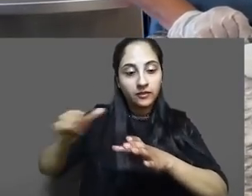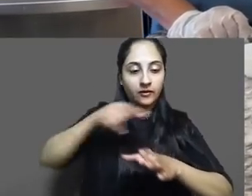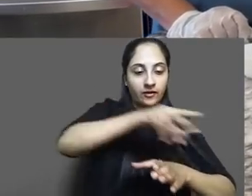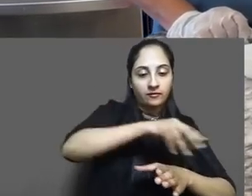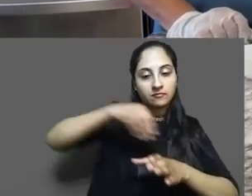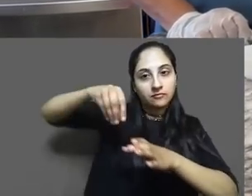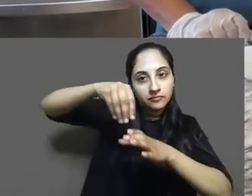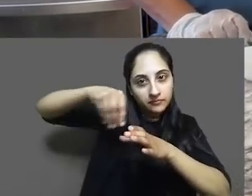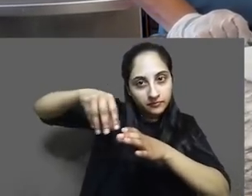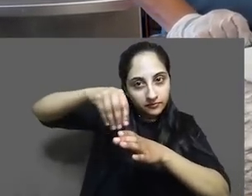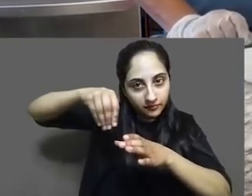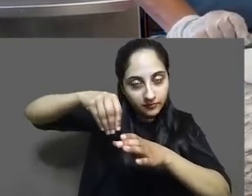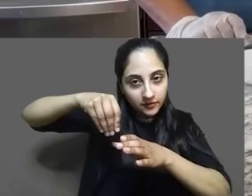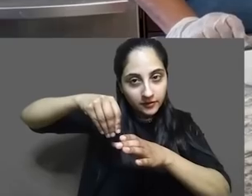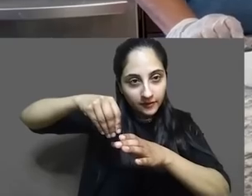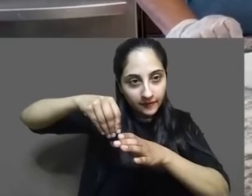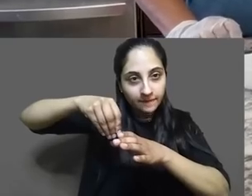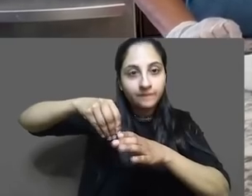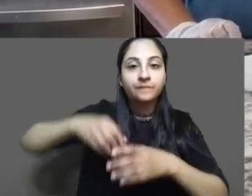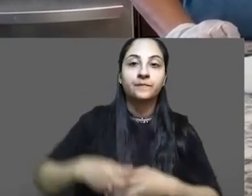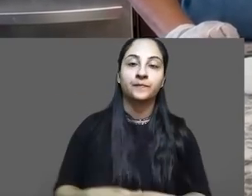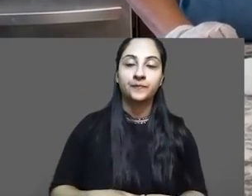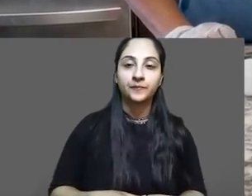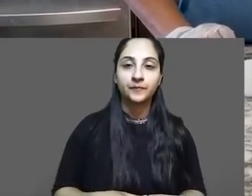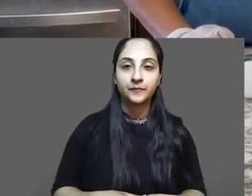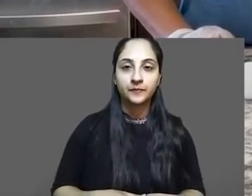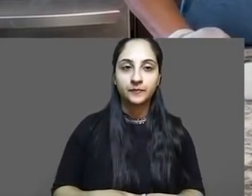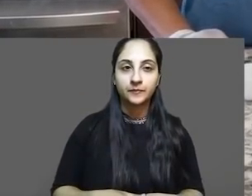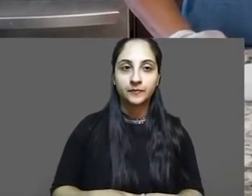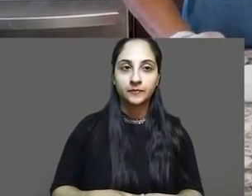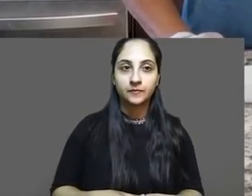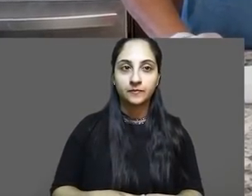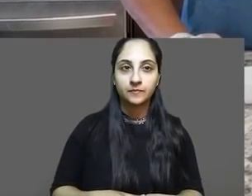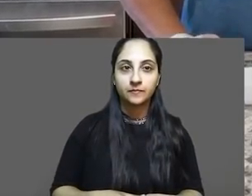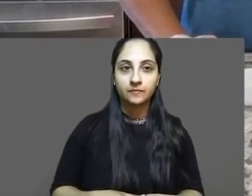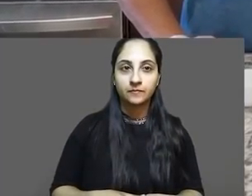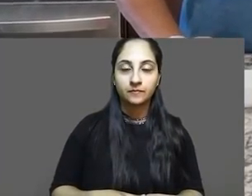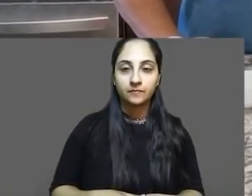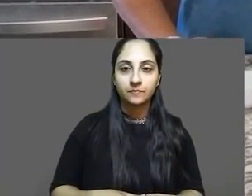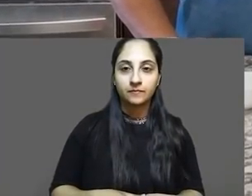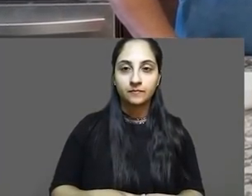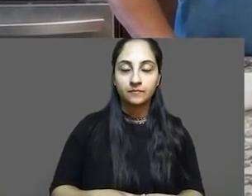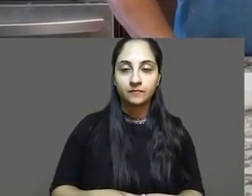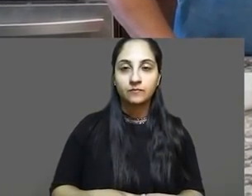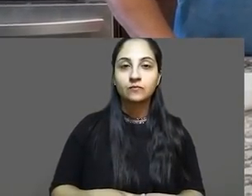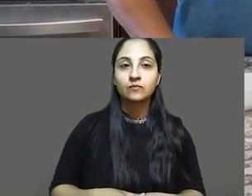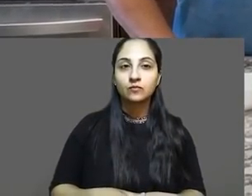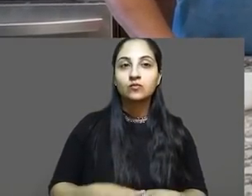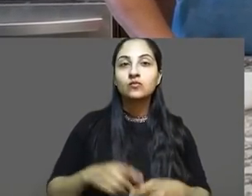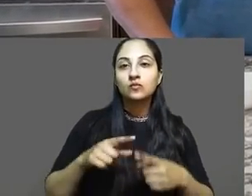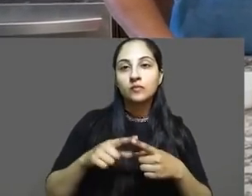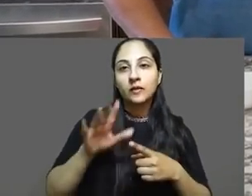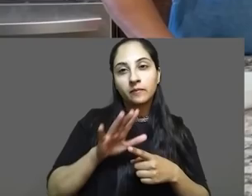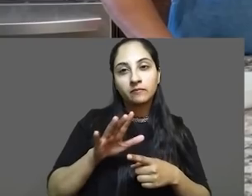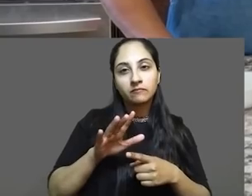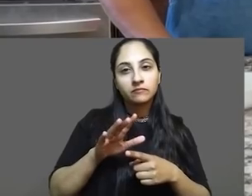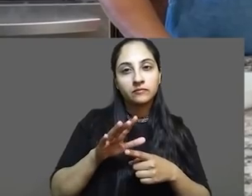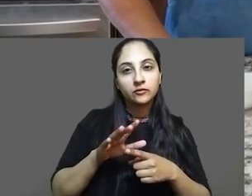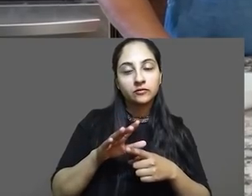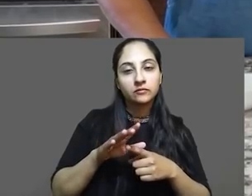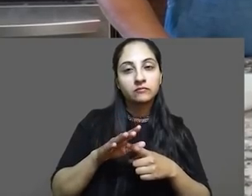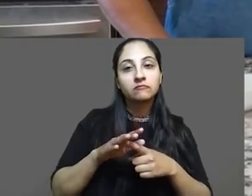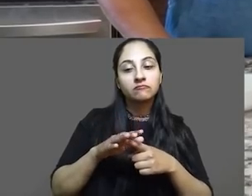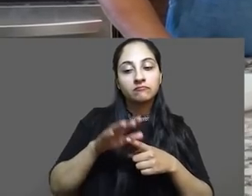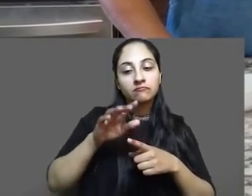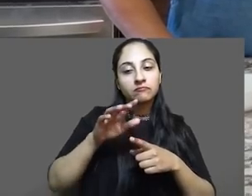to the family, then just half an hour before you serve, you add on the ice so it remains nice. So just a little bit before we serve, yes. The ice cream